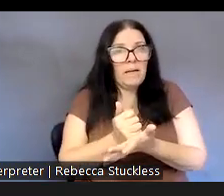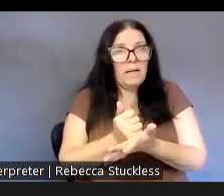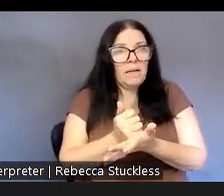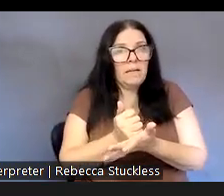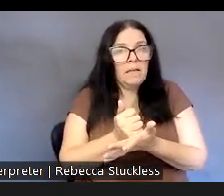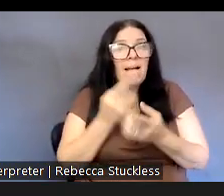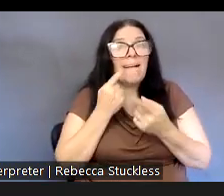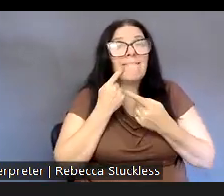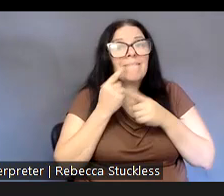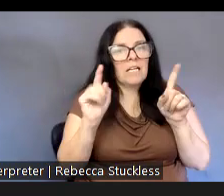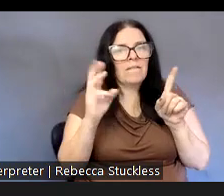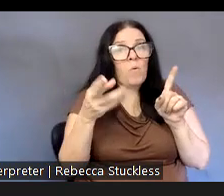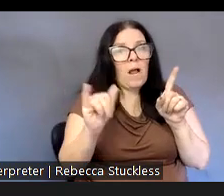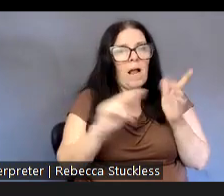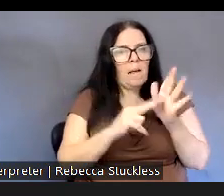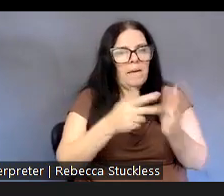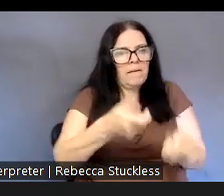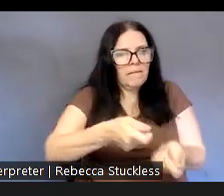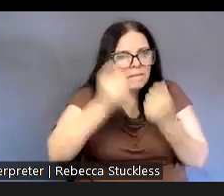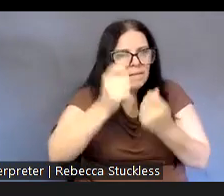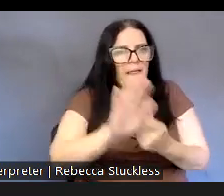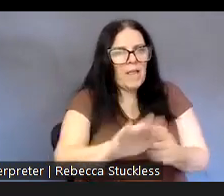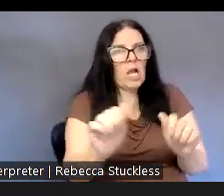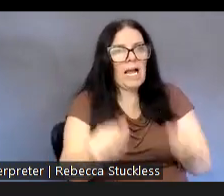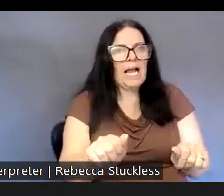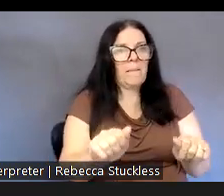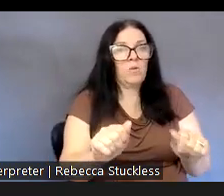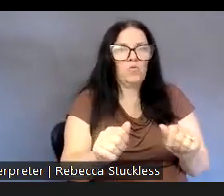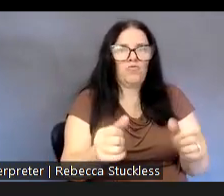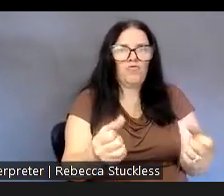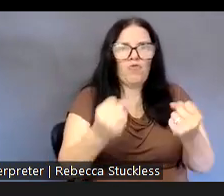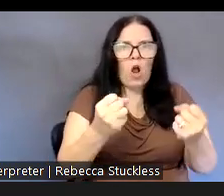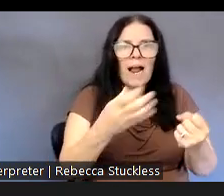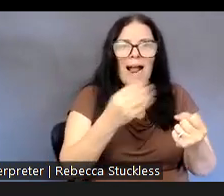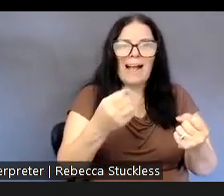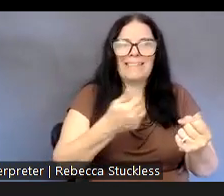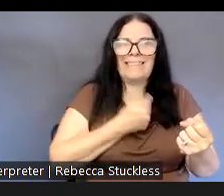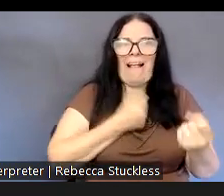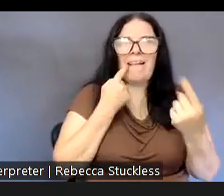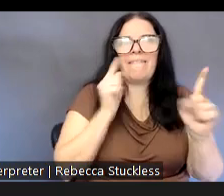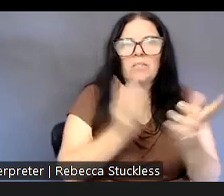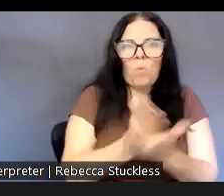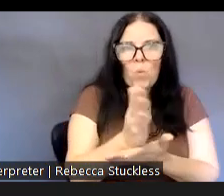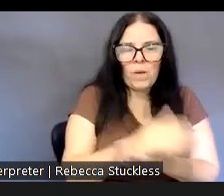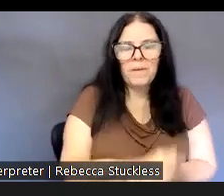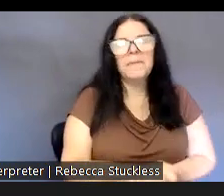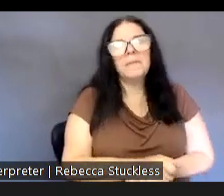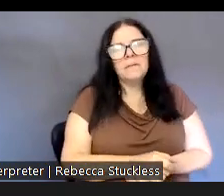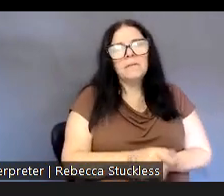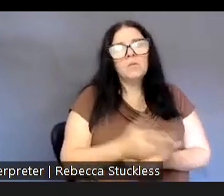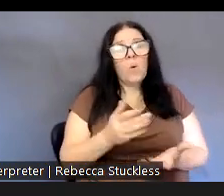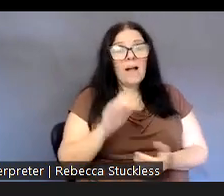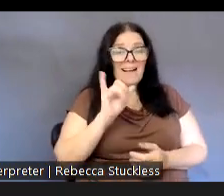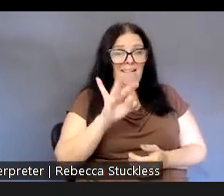because they increase the level and strength of self-efficacy. So one way to gauge whether or not a therapy is working,